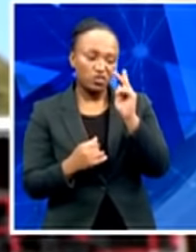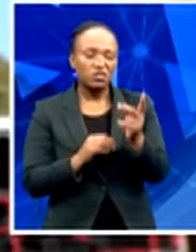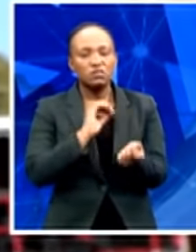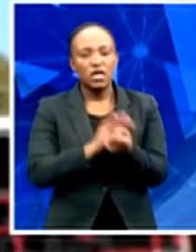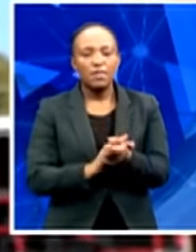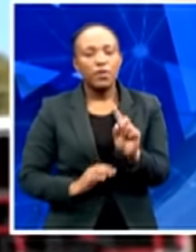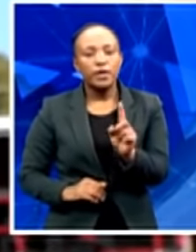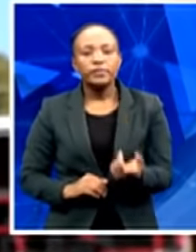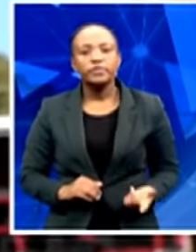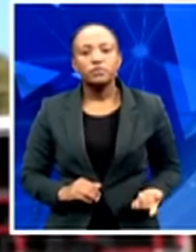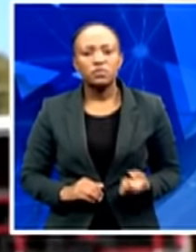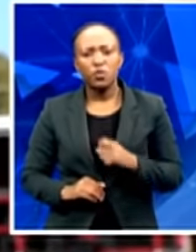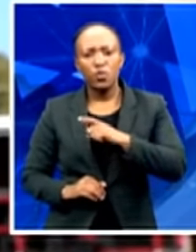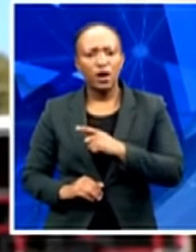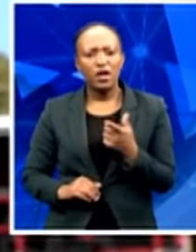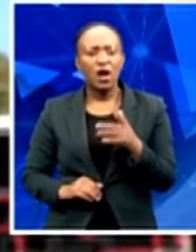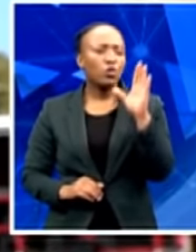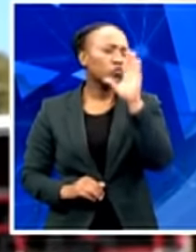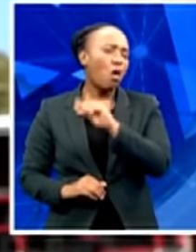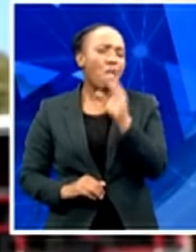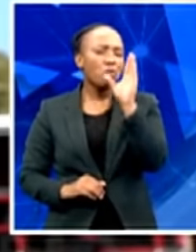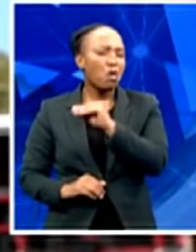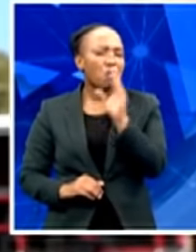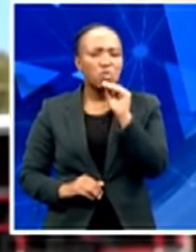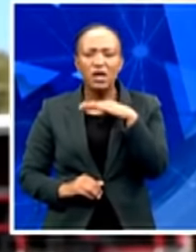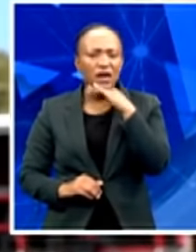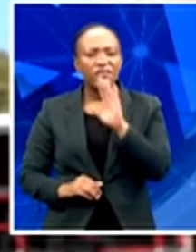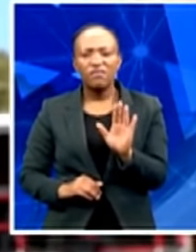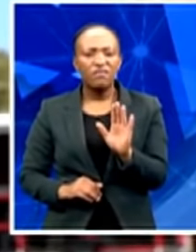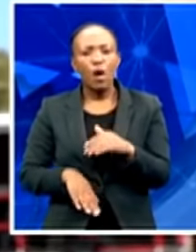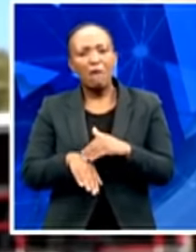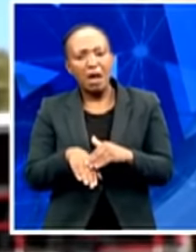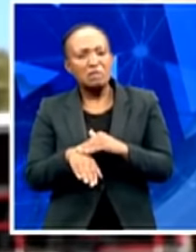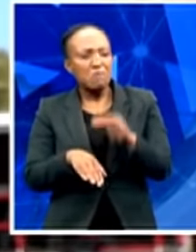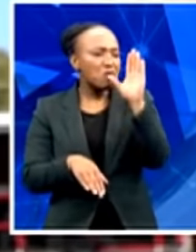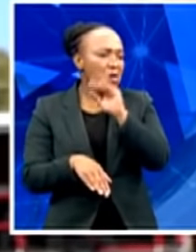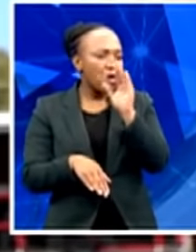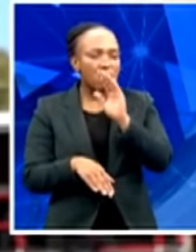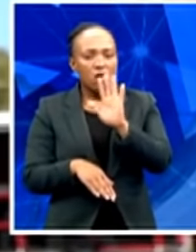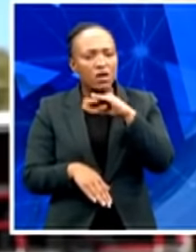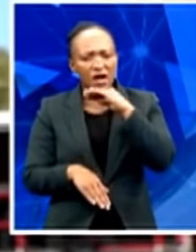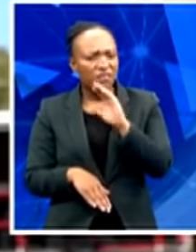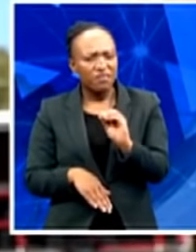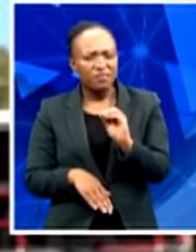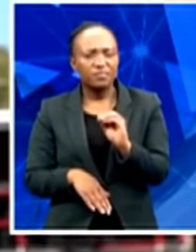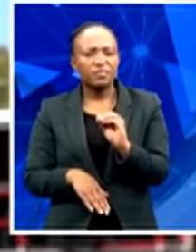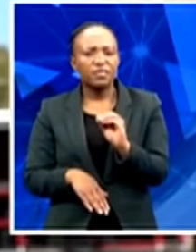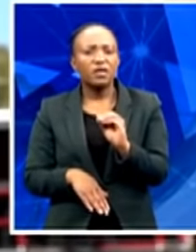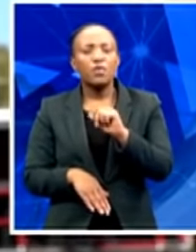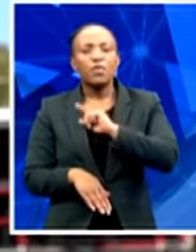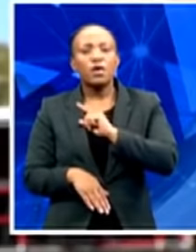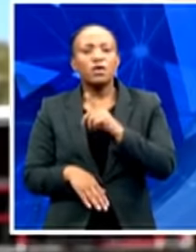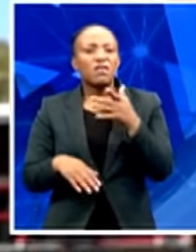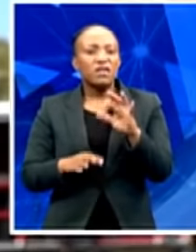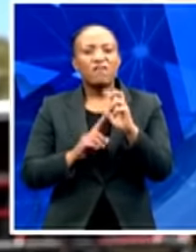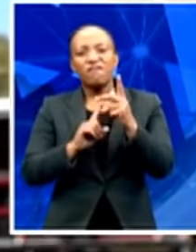talking against racists who have made it their commitment that they hate black people and they're going to violently ill-treat black people. And we are saying